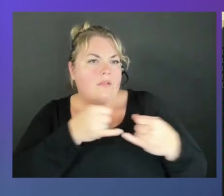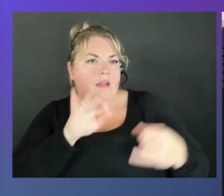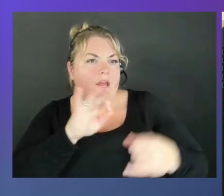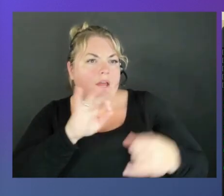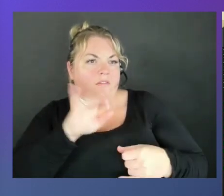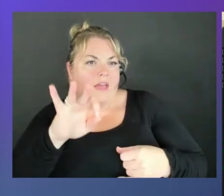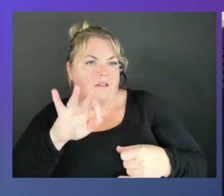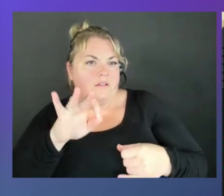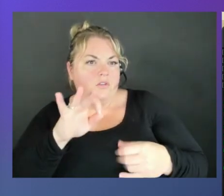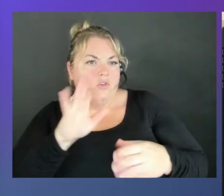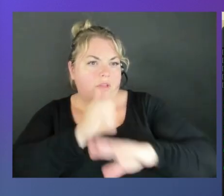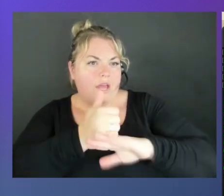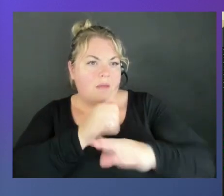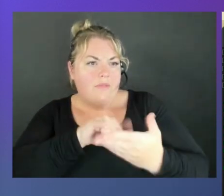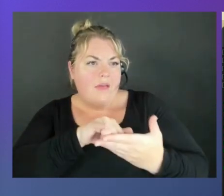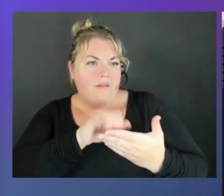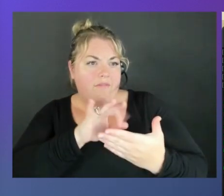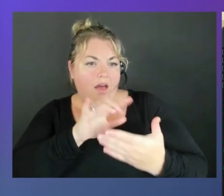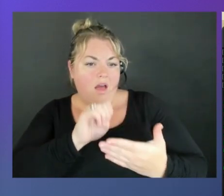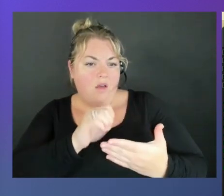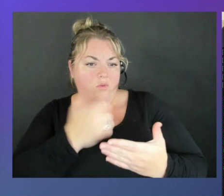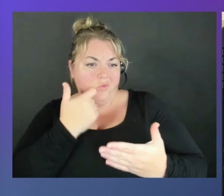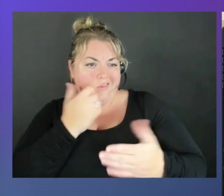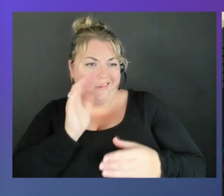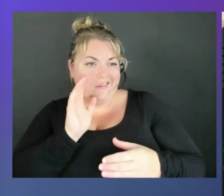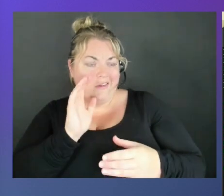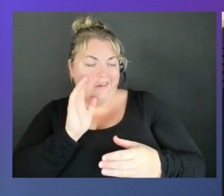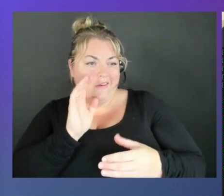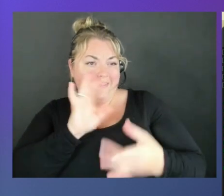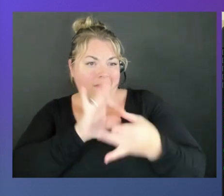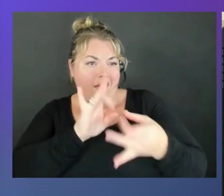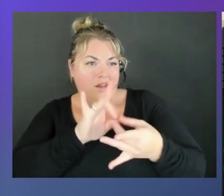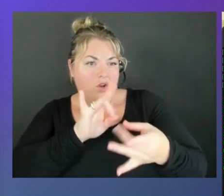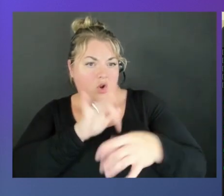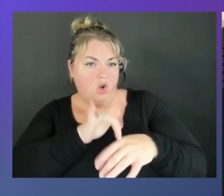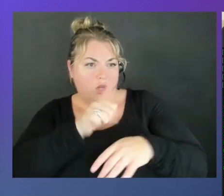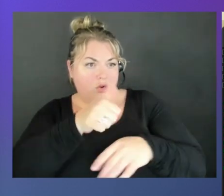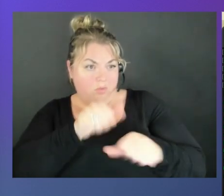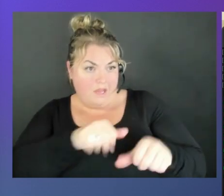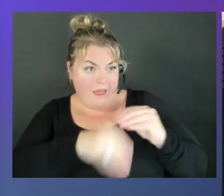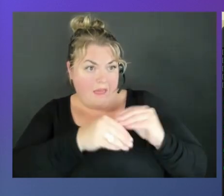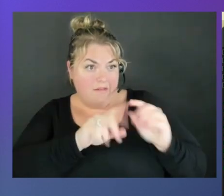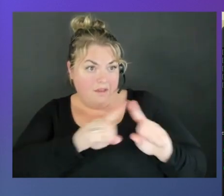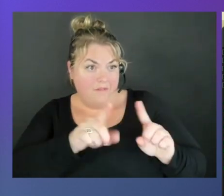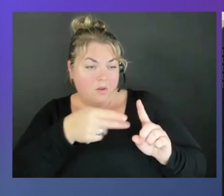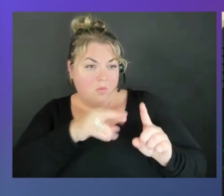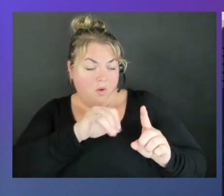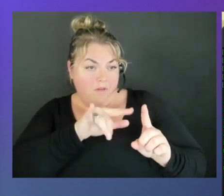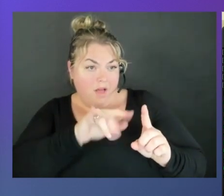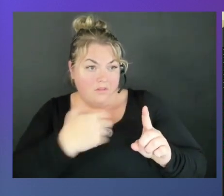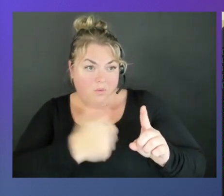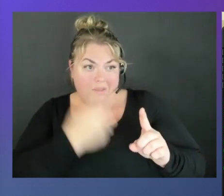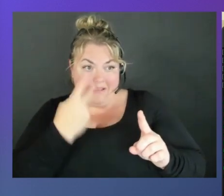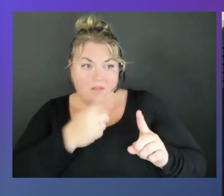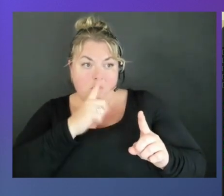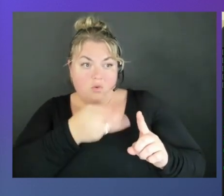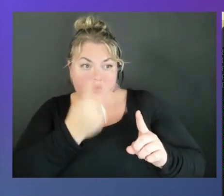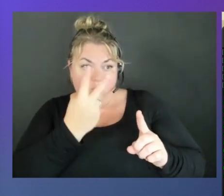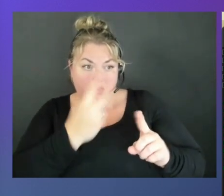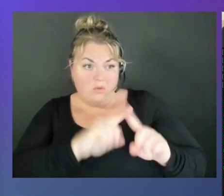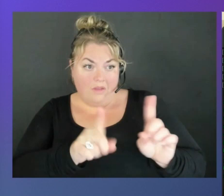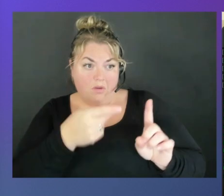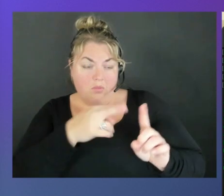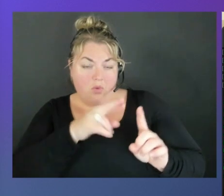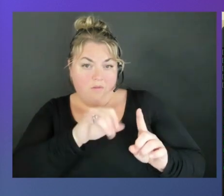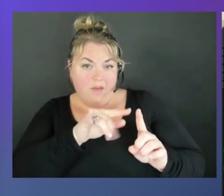this credentials file, which is what you just catted earlier. And you can have different profiles, and we see there's 2 different profiles.